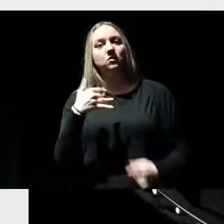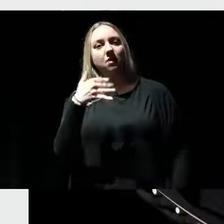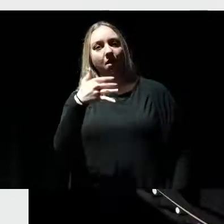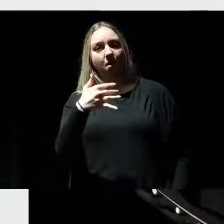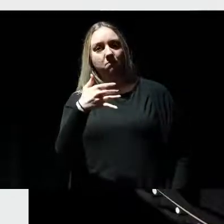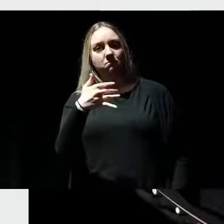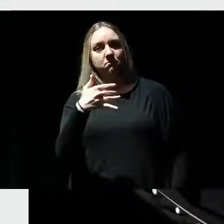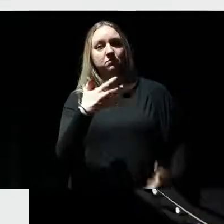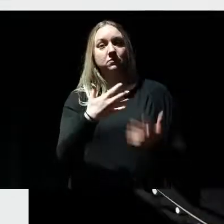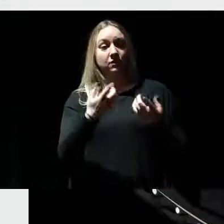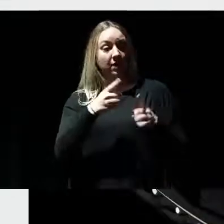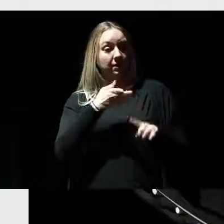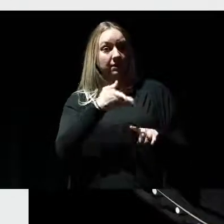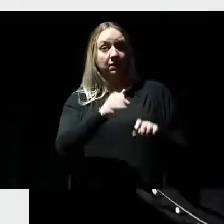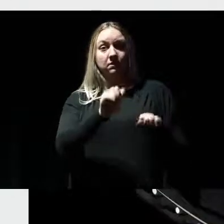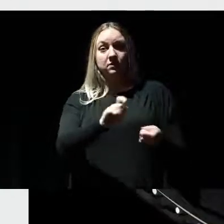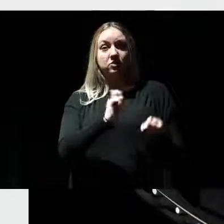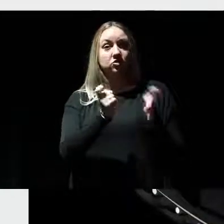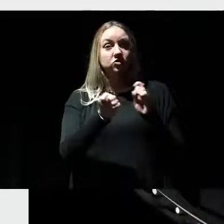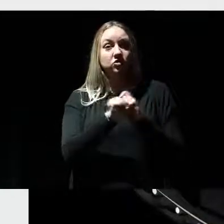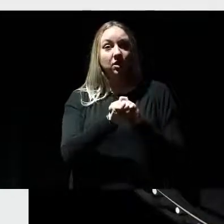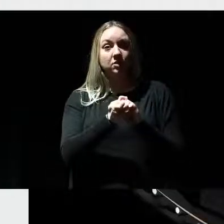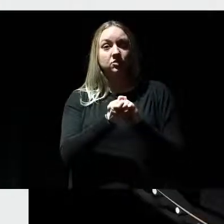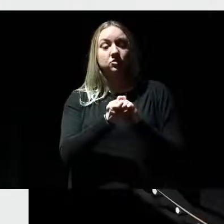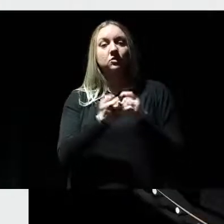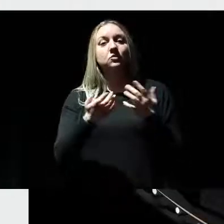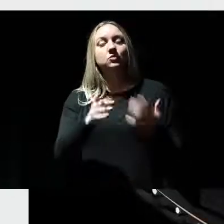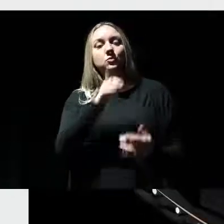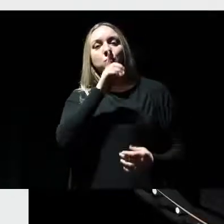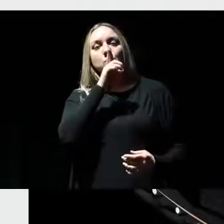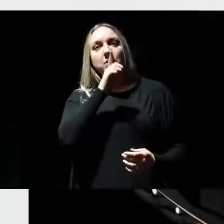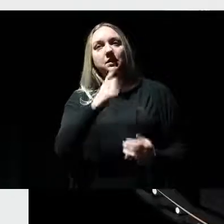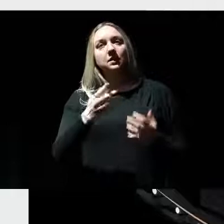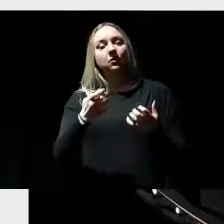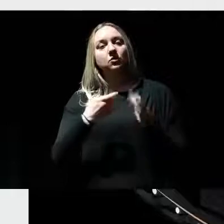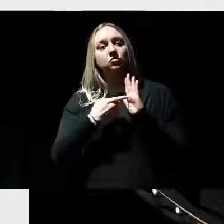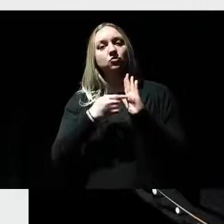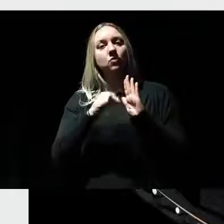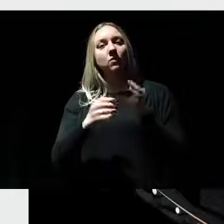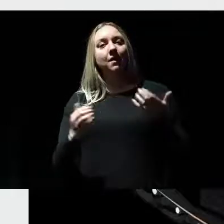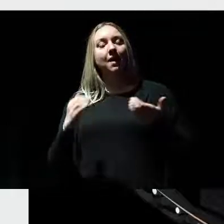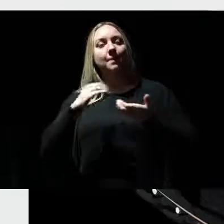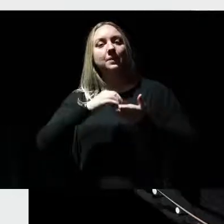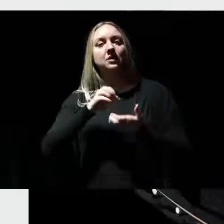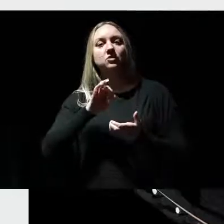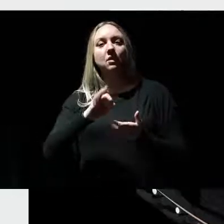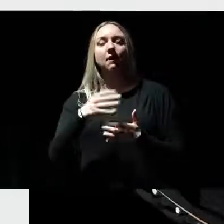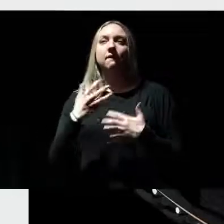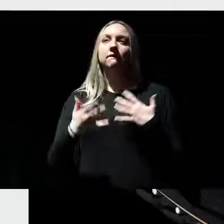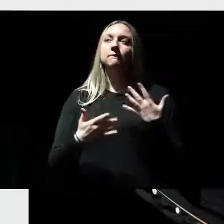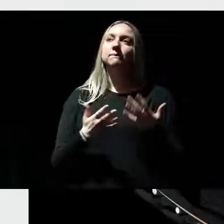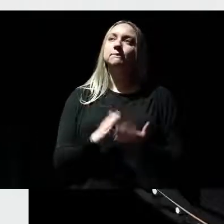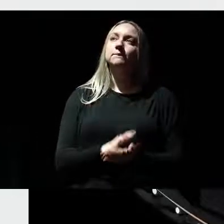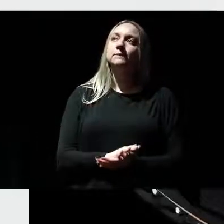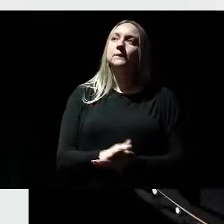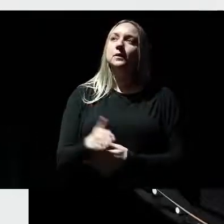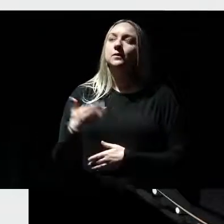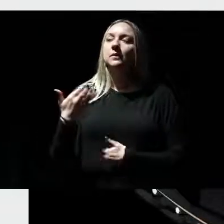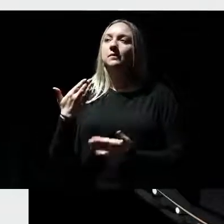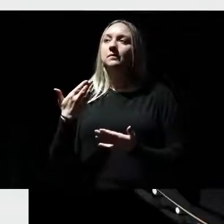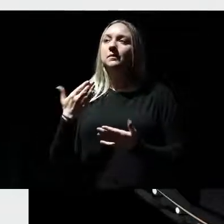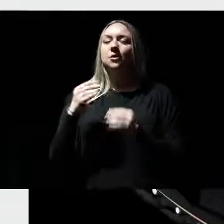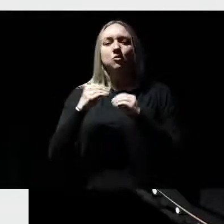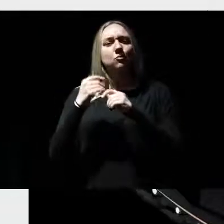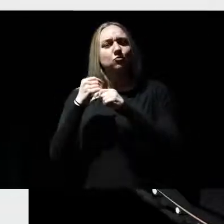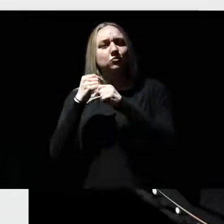what happens on the inside of the theater. In a sense, it's a combination of a more traditional, almost opera-style hall